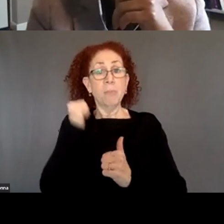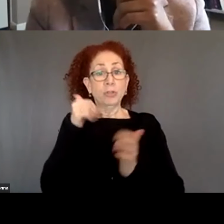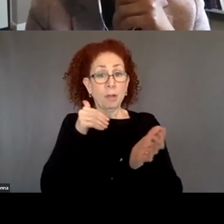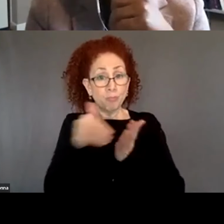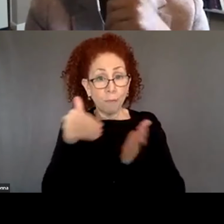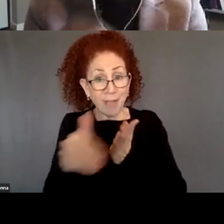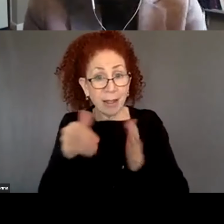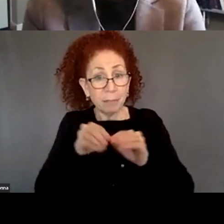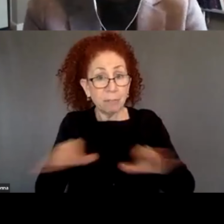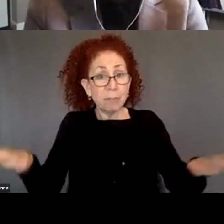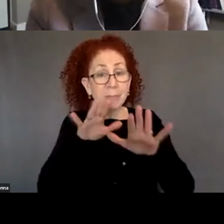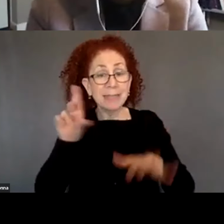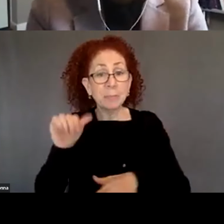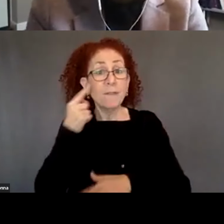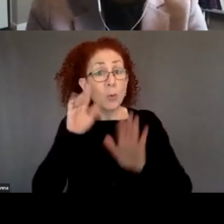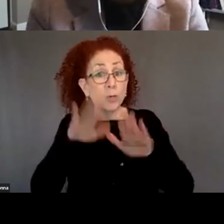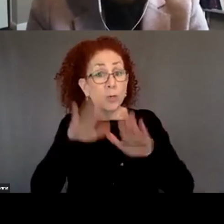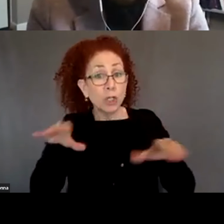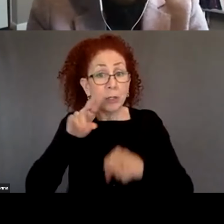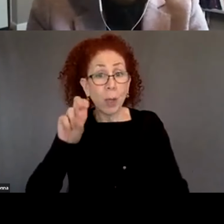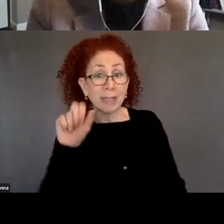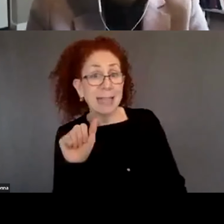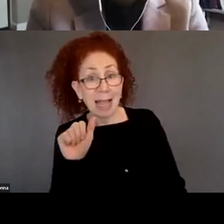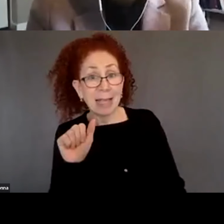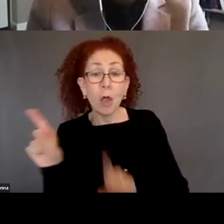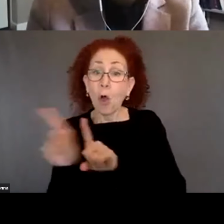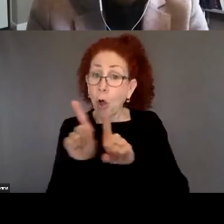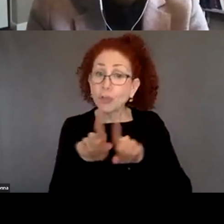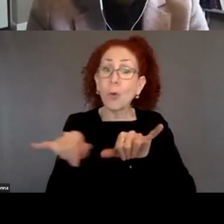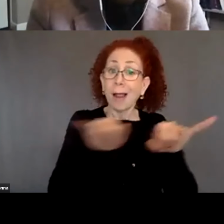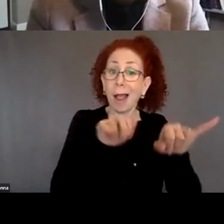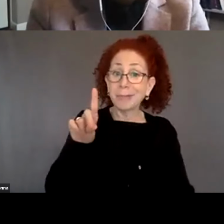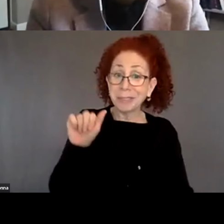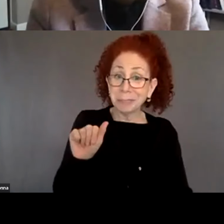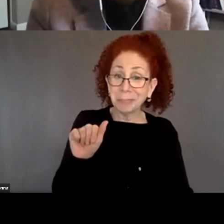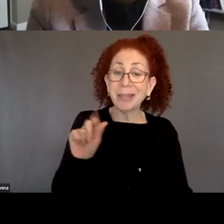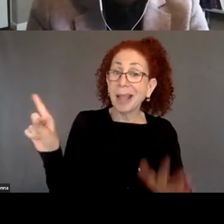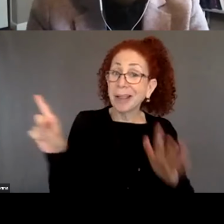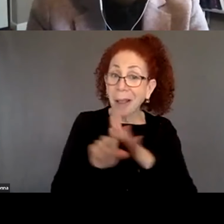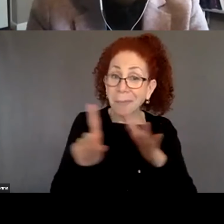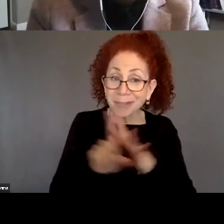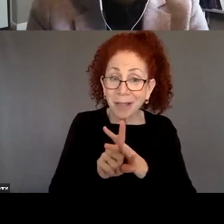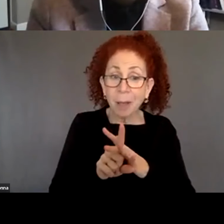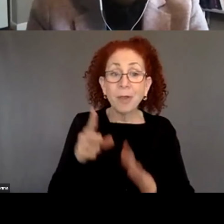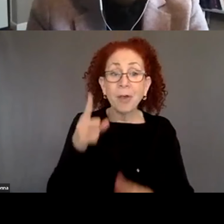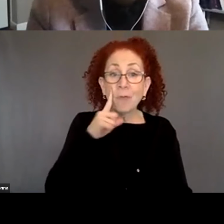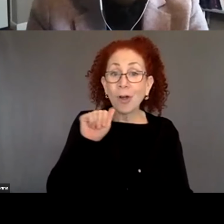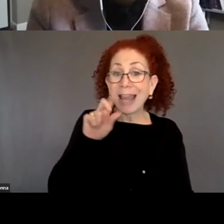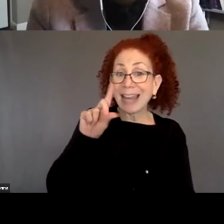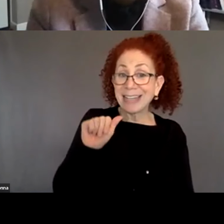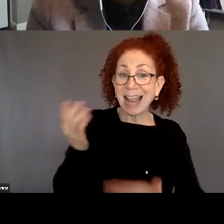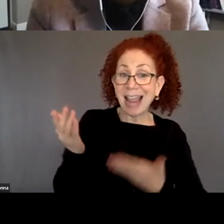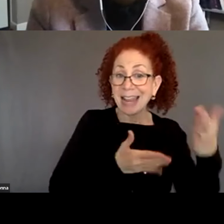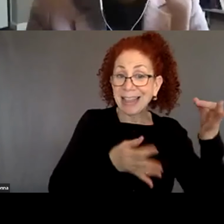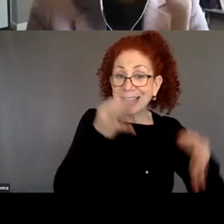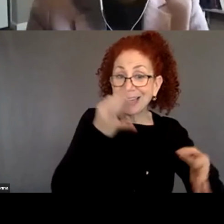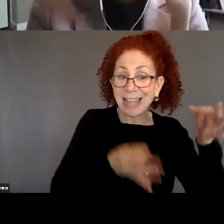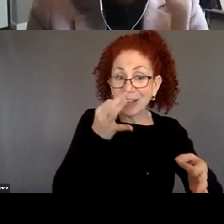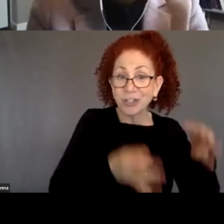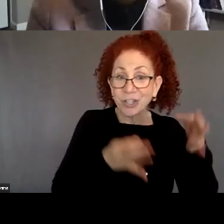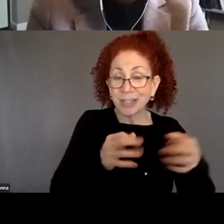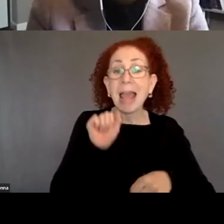disability for children in the United States. It's also a very common disability that comes up in the context of both ADA litigation in the